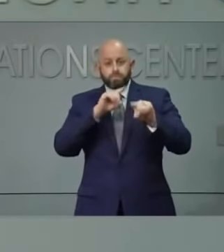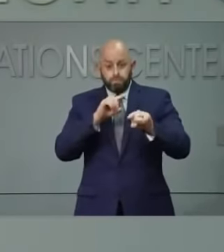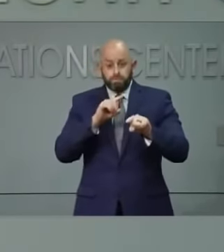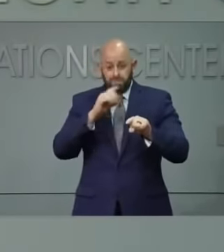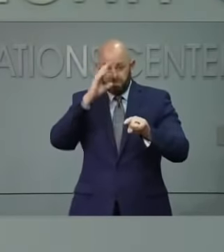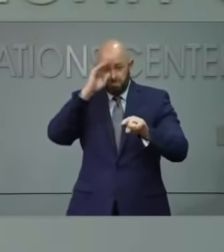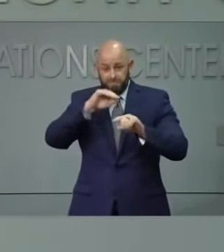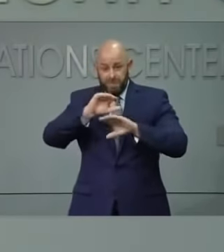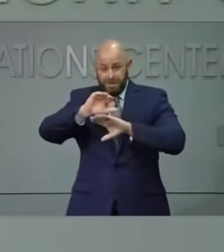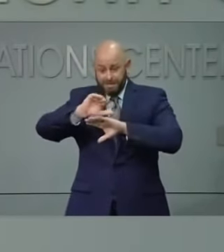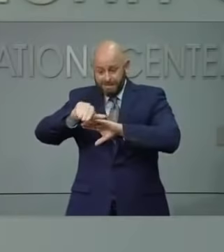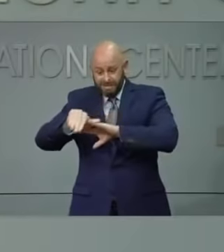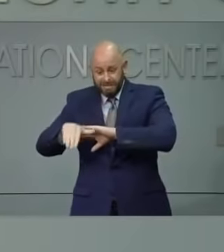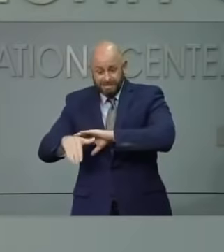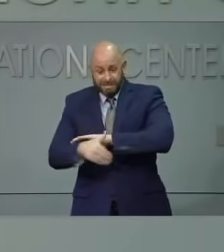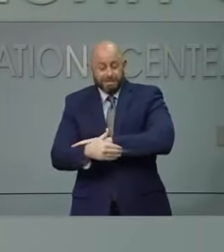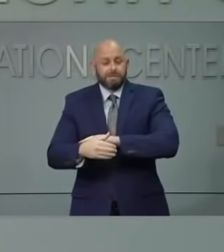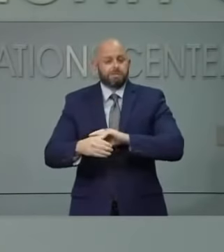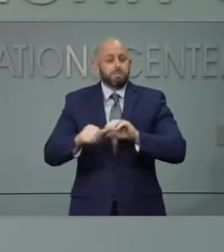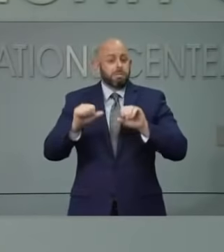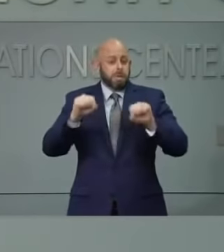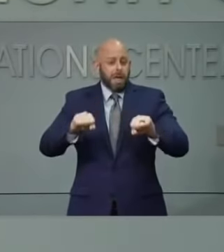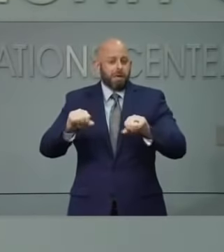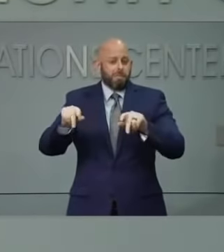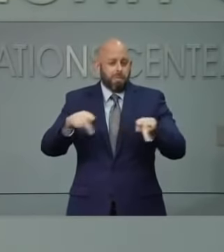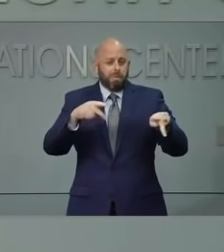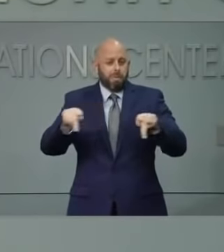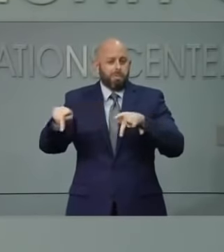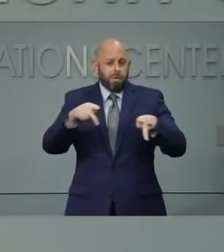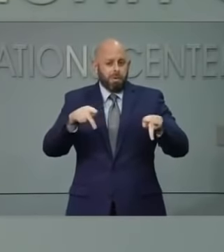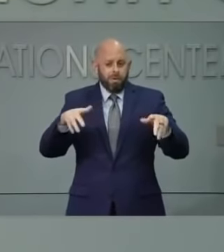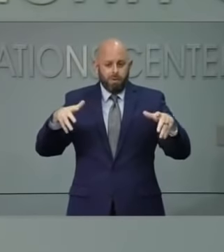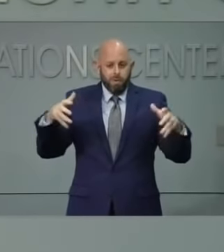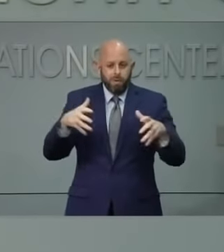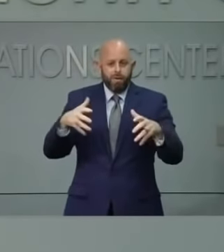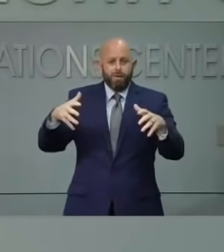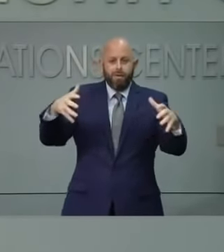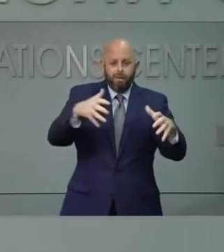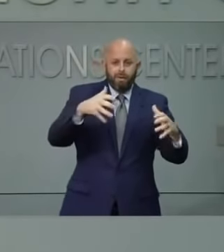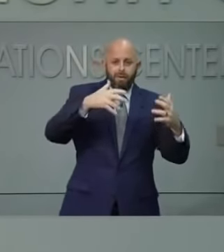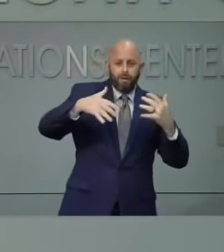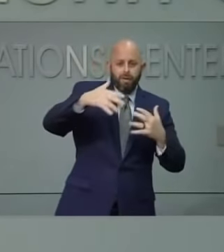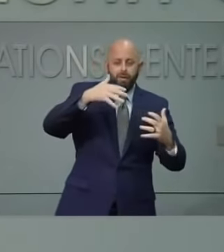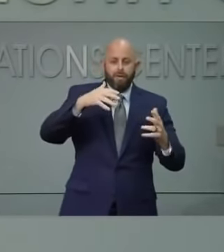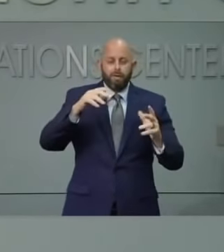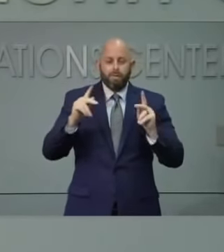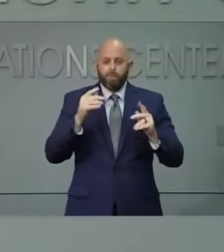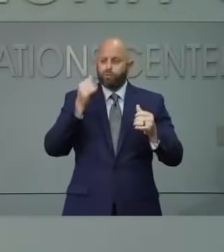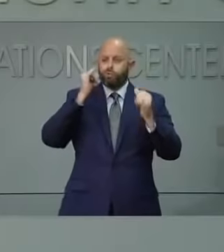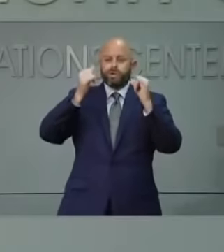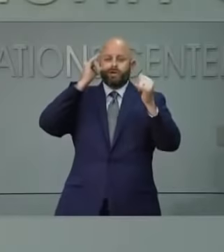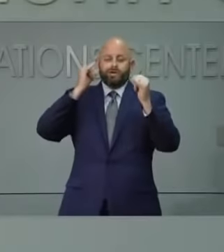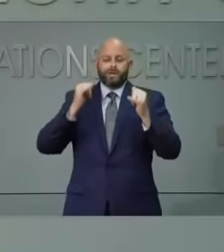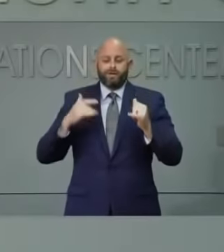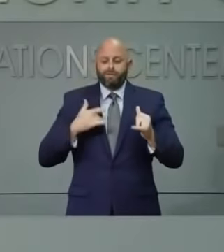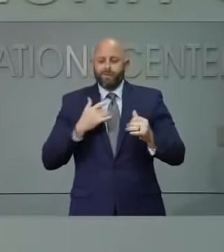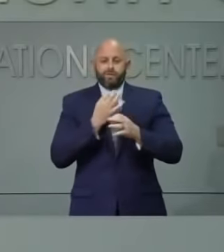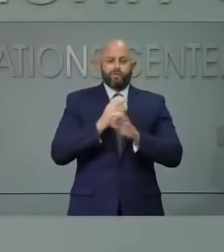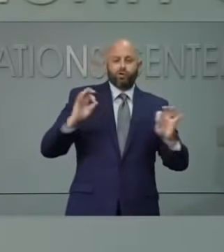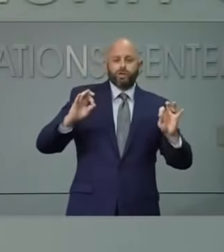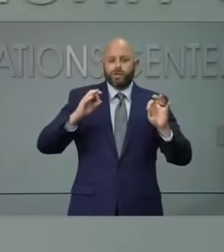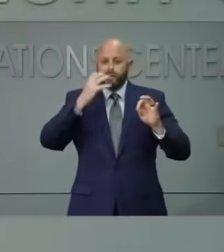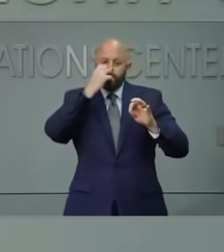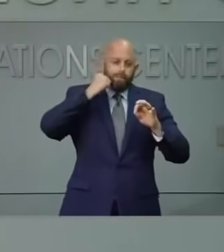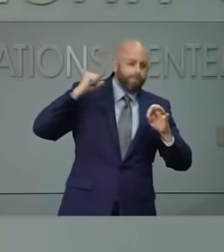can be at some of these businesses. People become more uninhibited, and people get